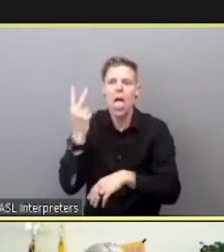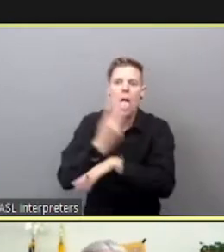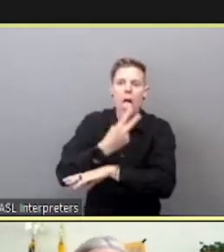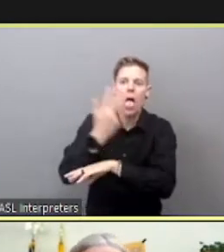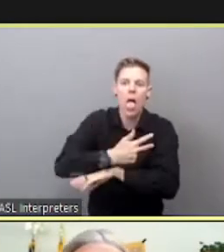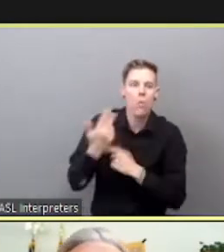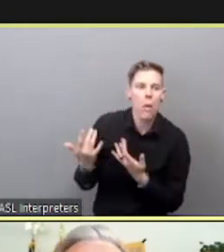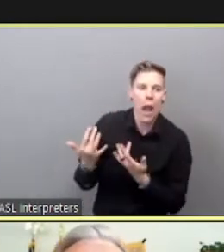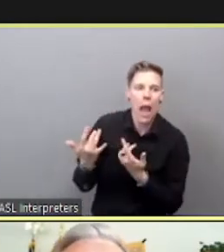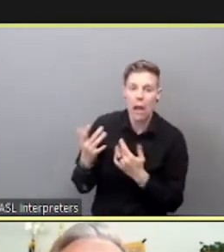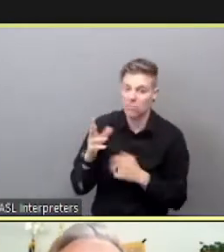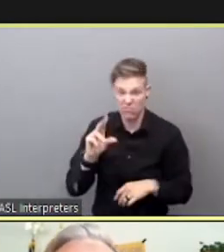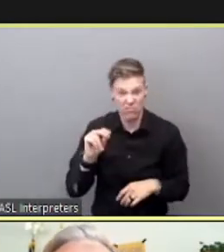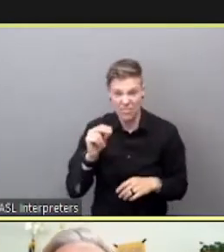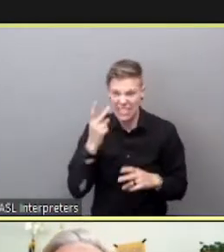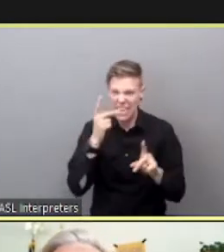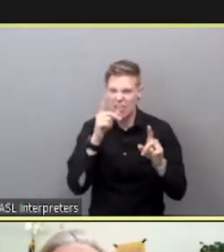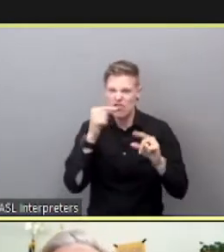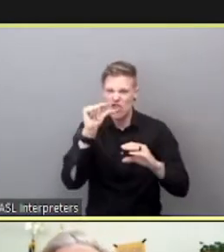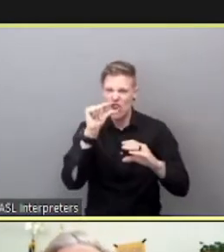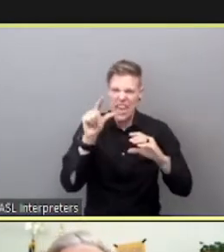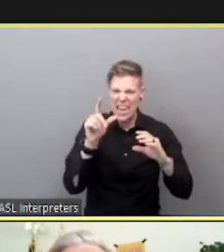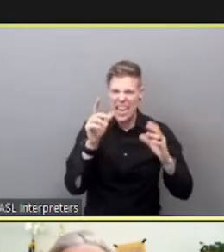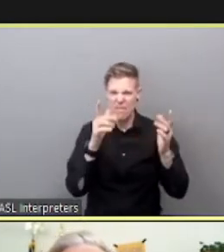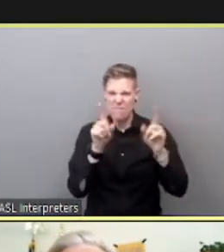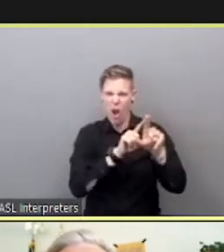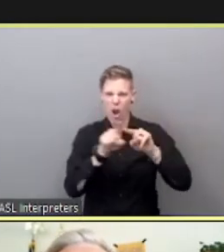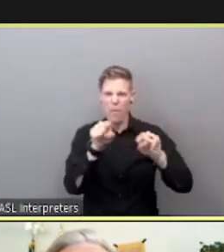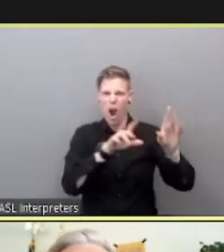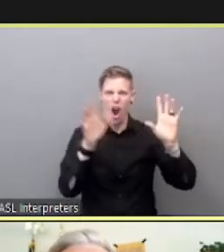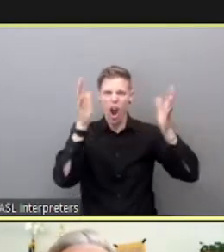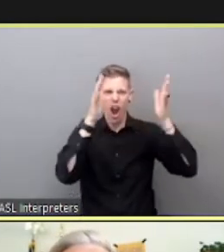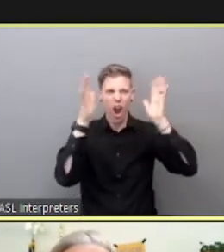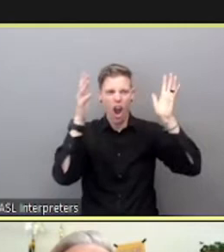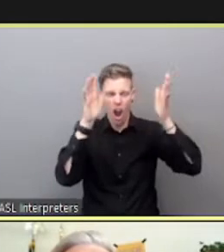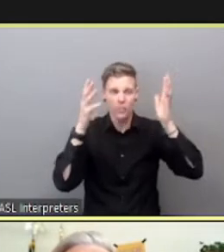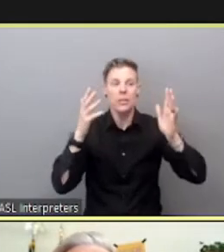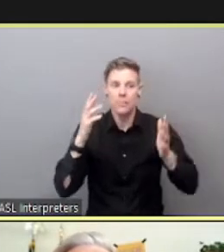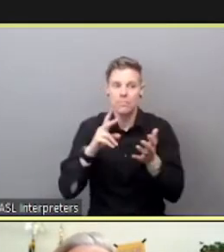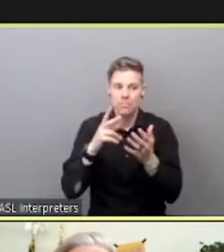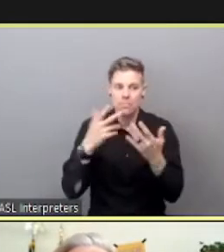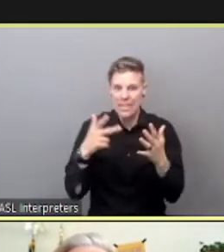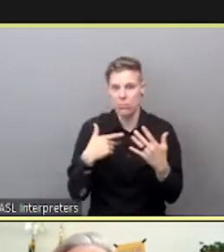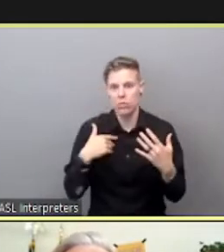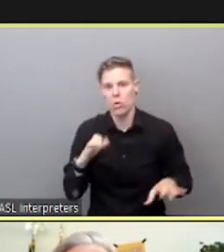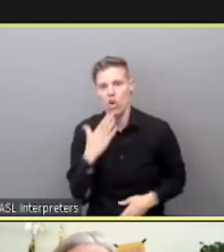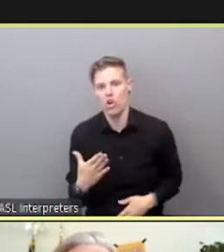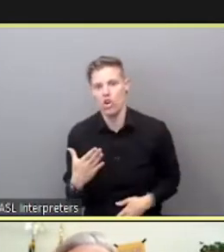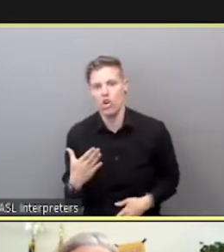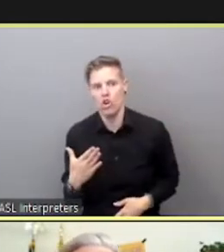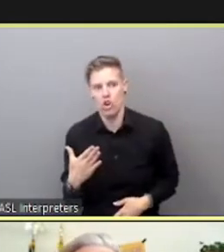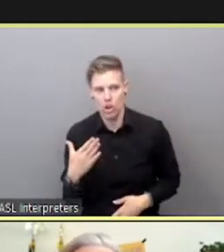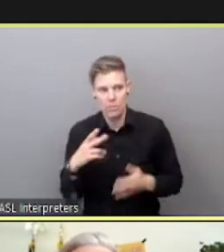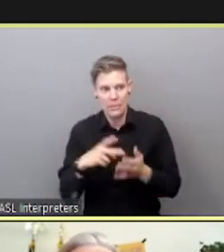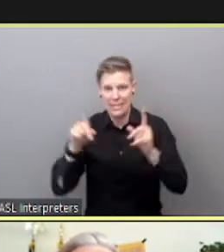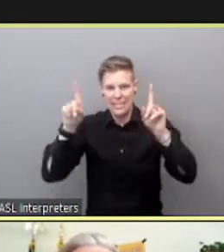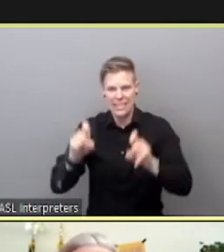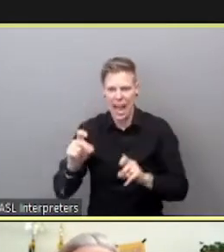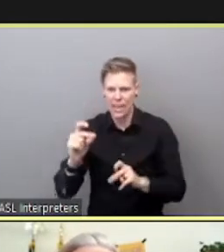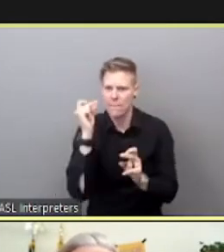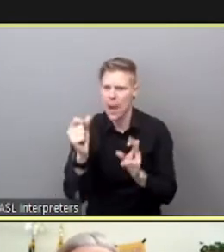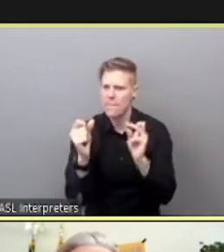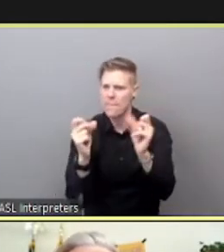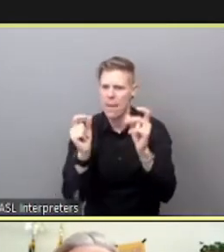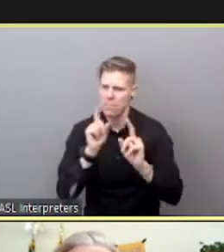explosion around it, green being good, we're doing well there. So test results coming back much quicker. If you're looking for